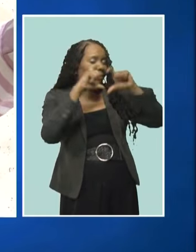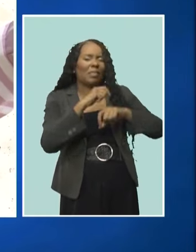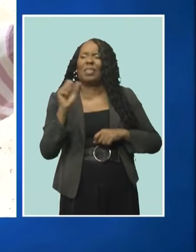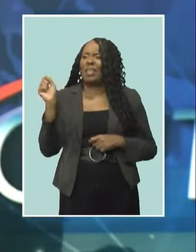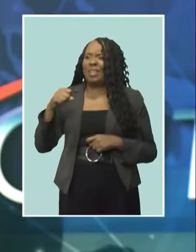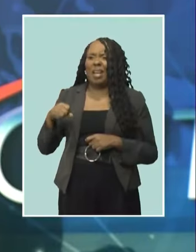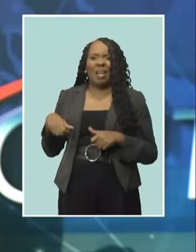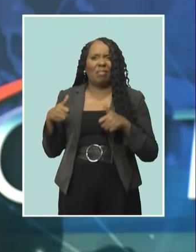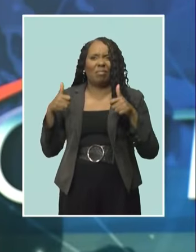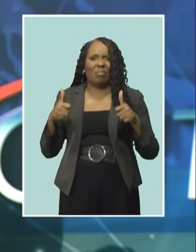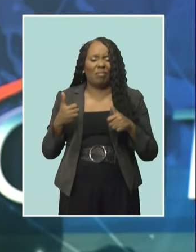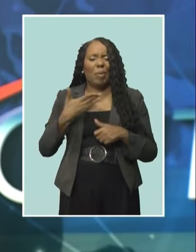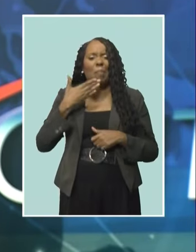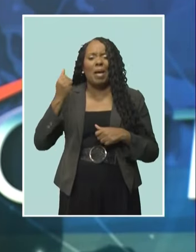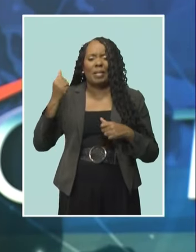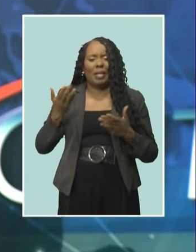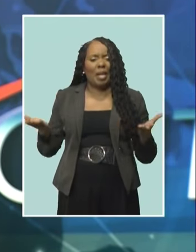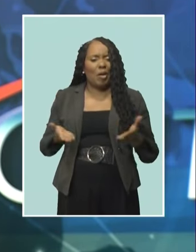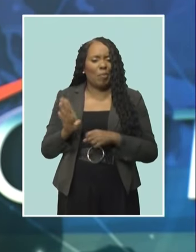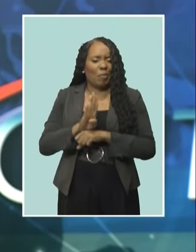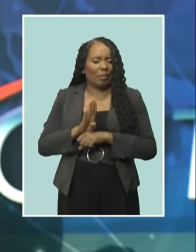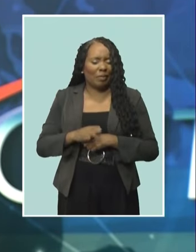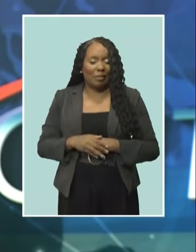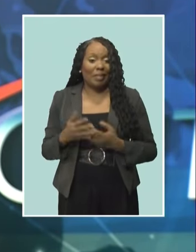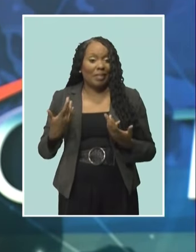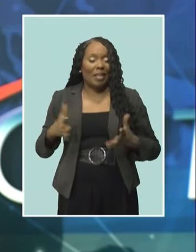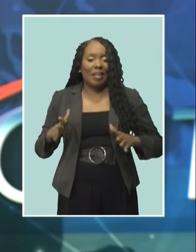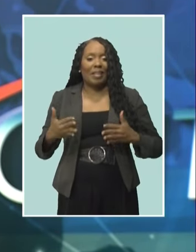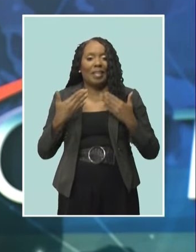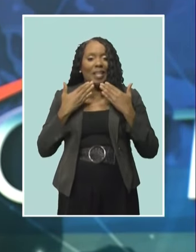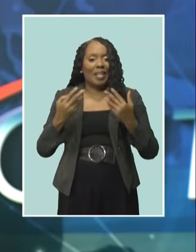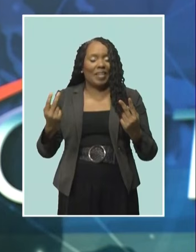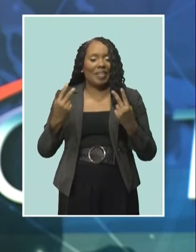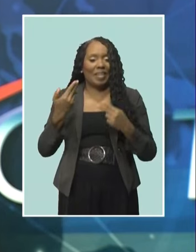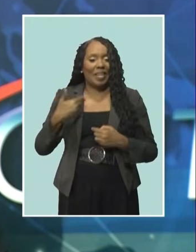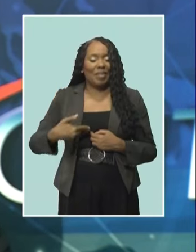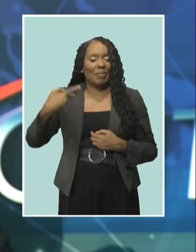good. Well, that's our time tonight. Thank you for spending it with